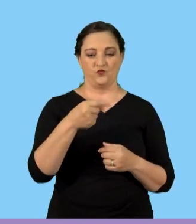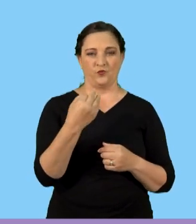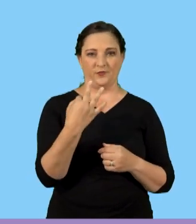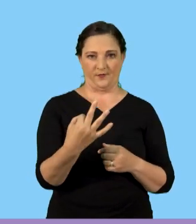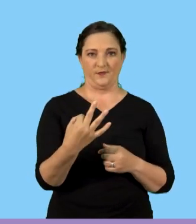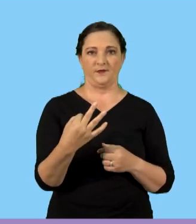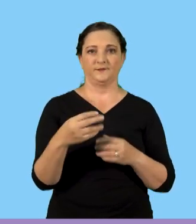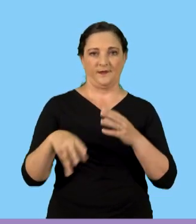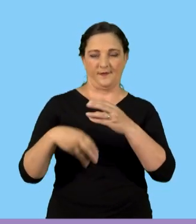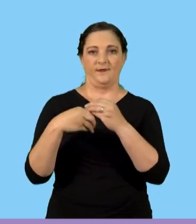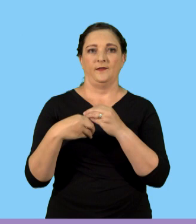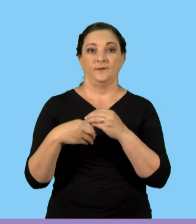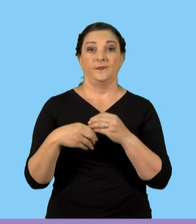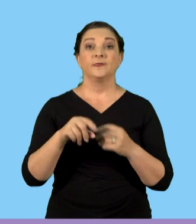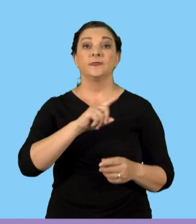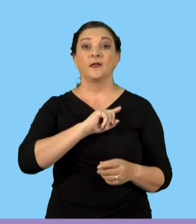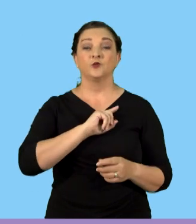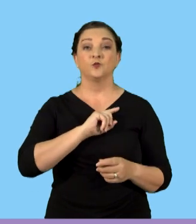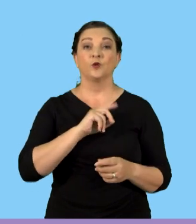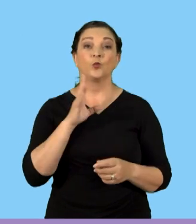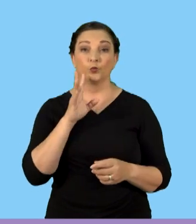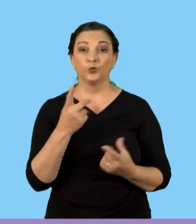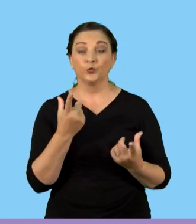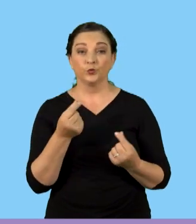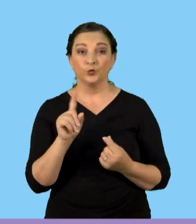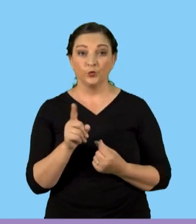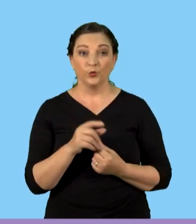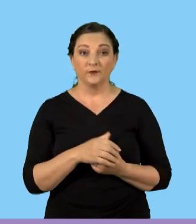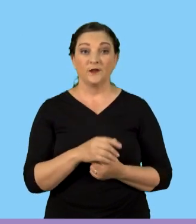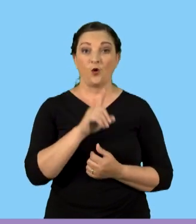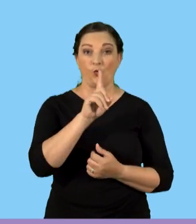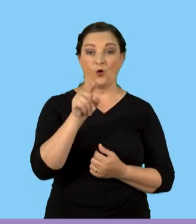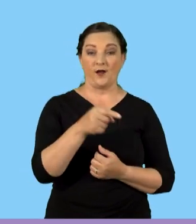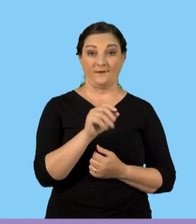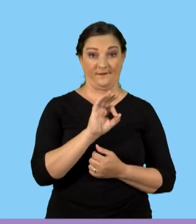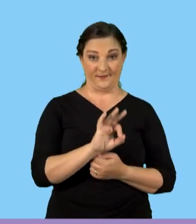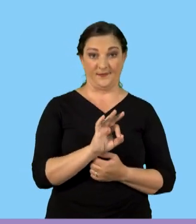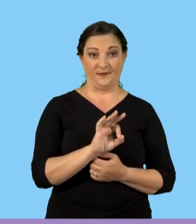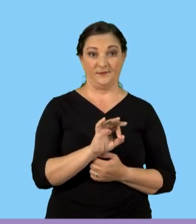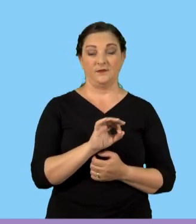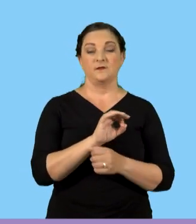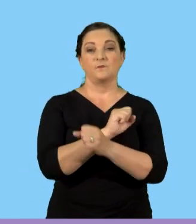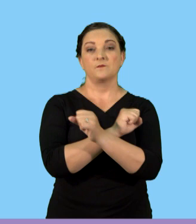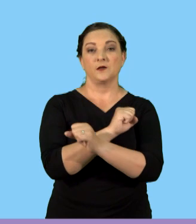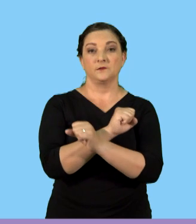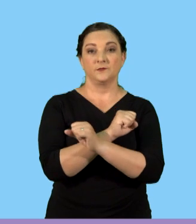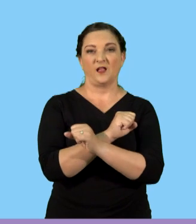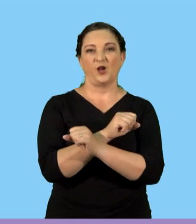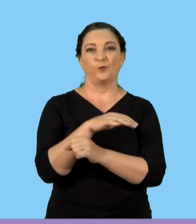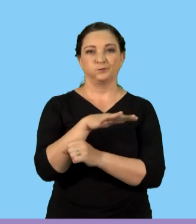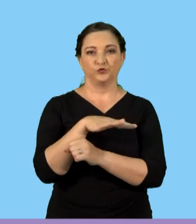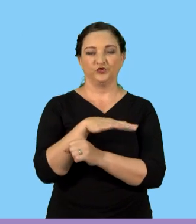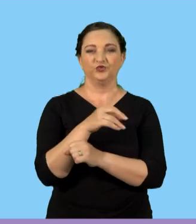adding 1 third. So it means that our rule is going to be that 1 third multiplied by the